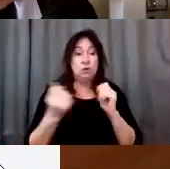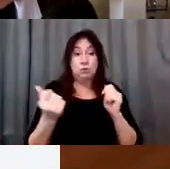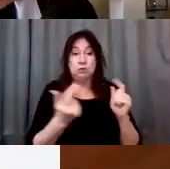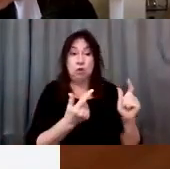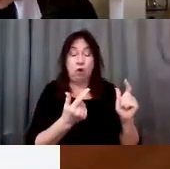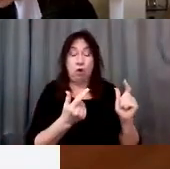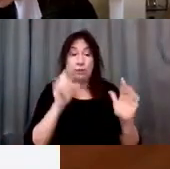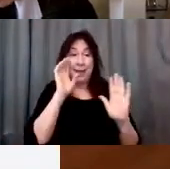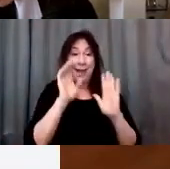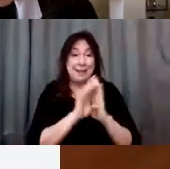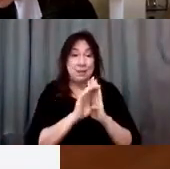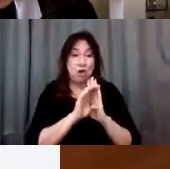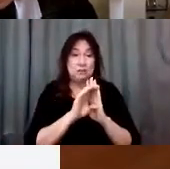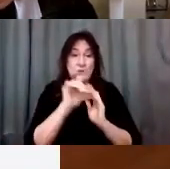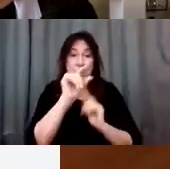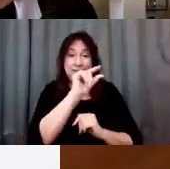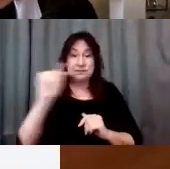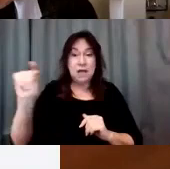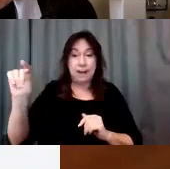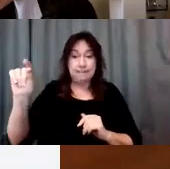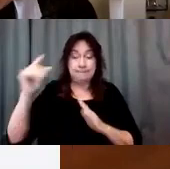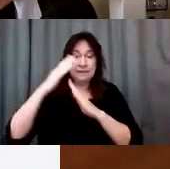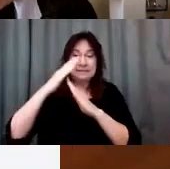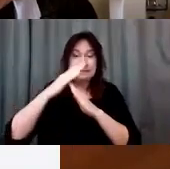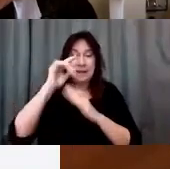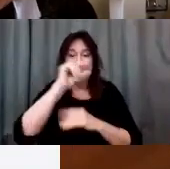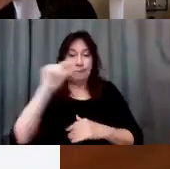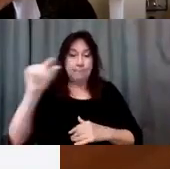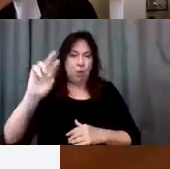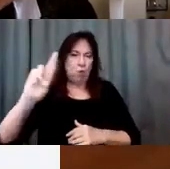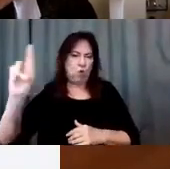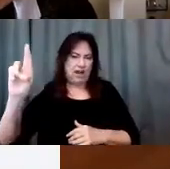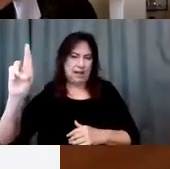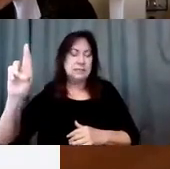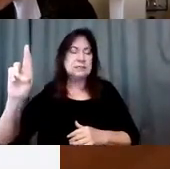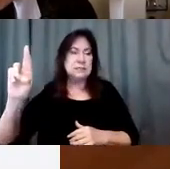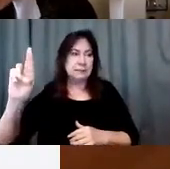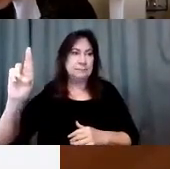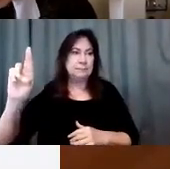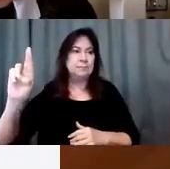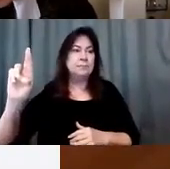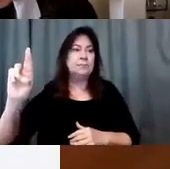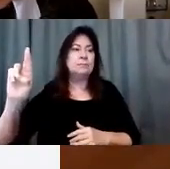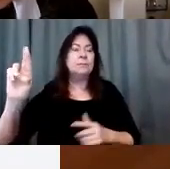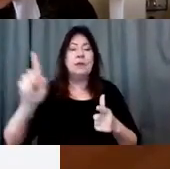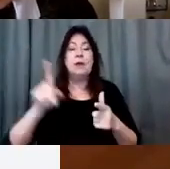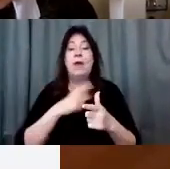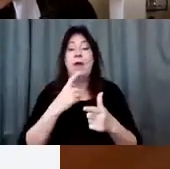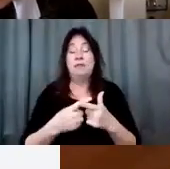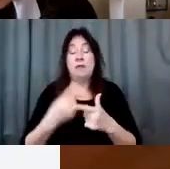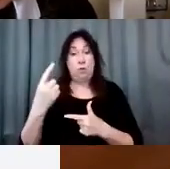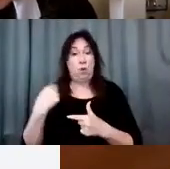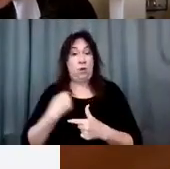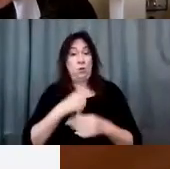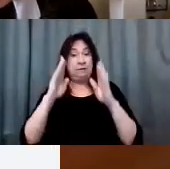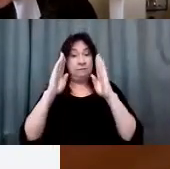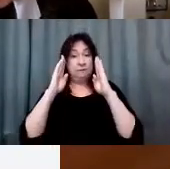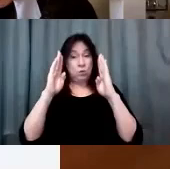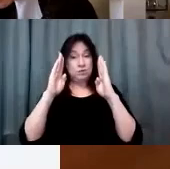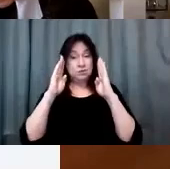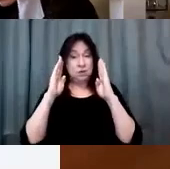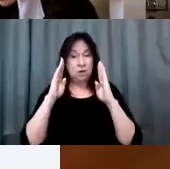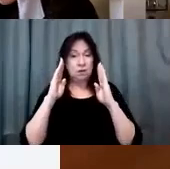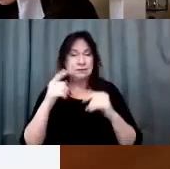icons are at the top of the screen towards the right-hand side. And the one we're going to be focusing on is the one that